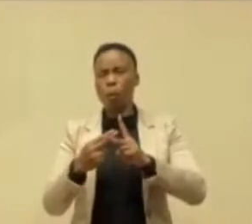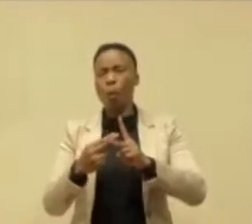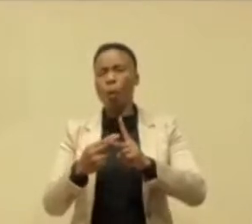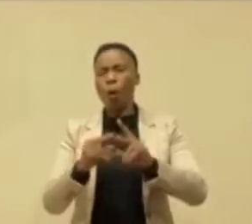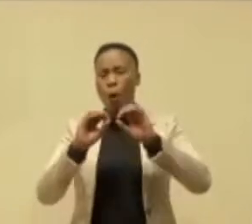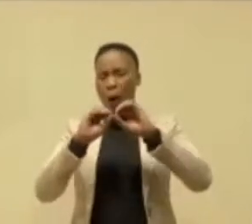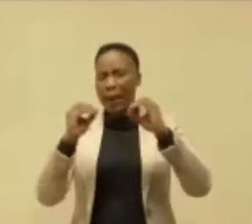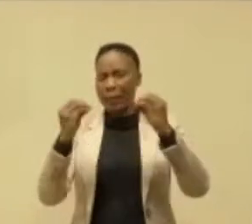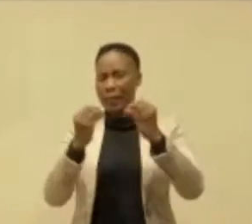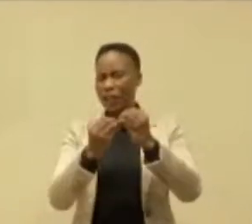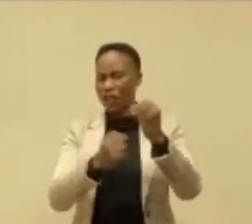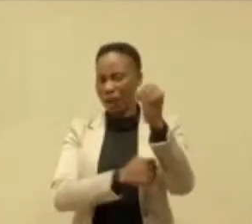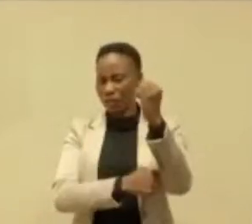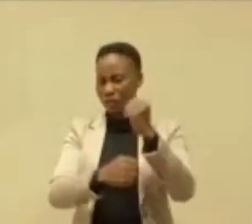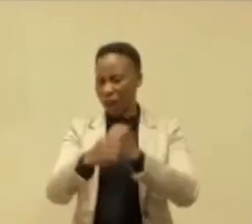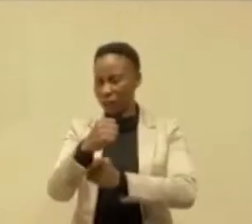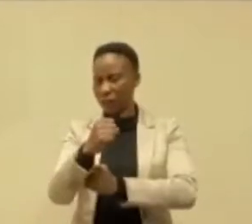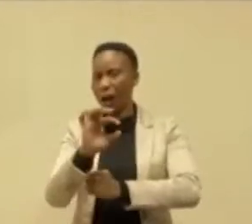with